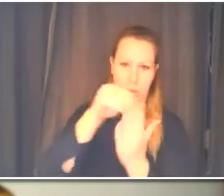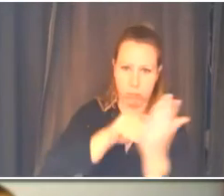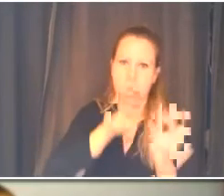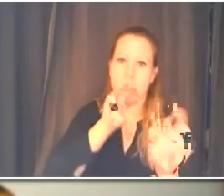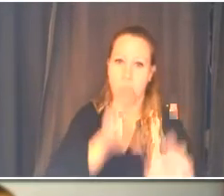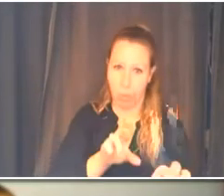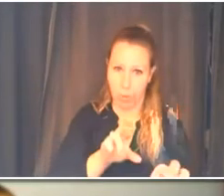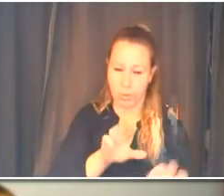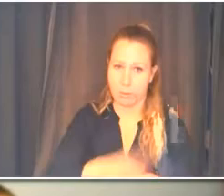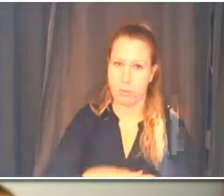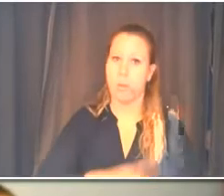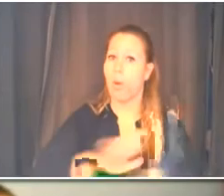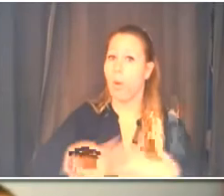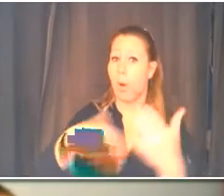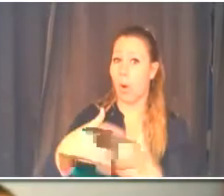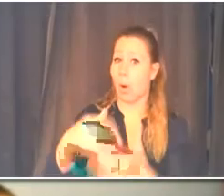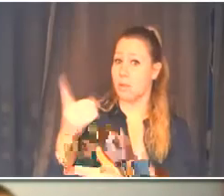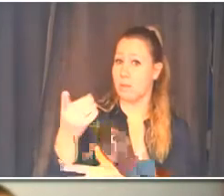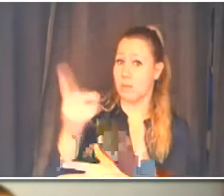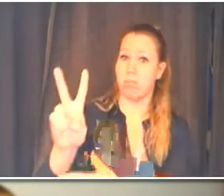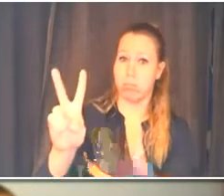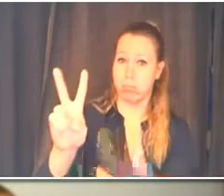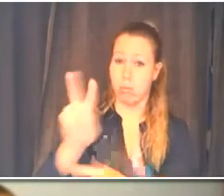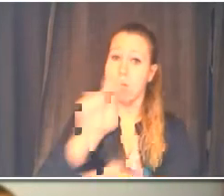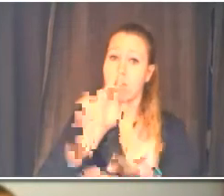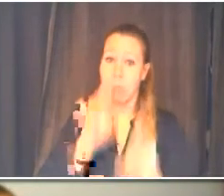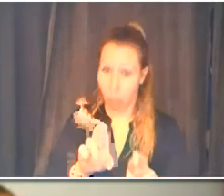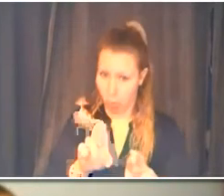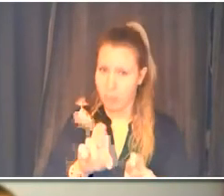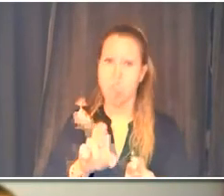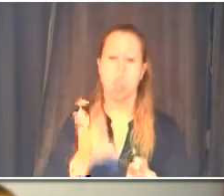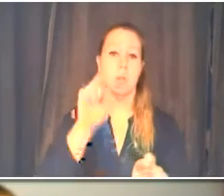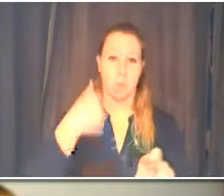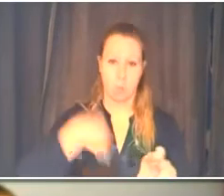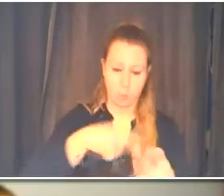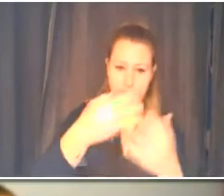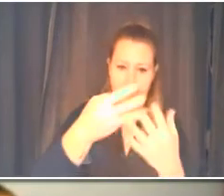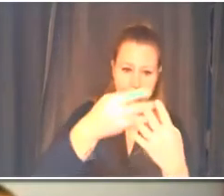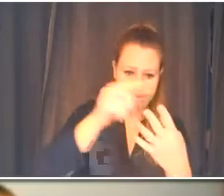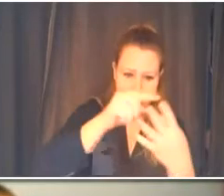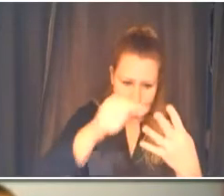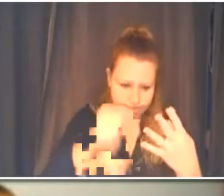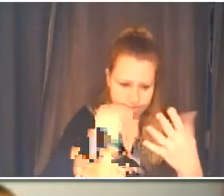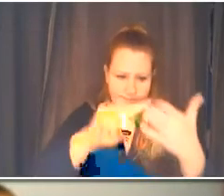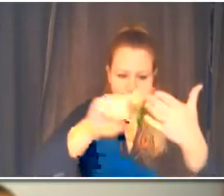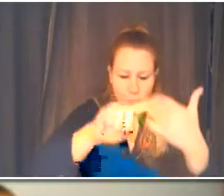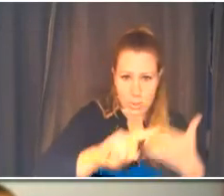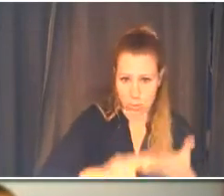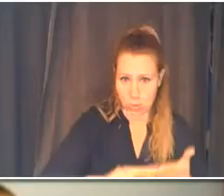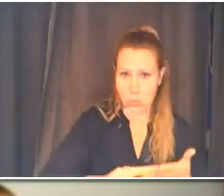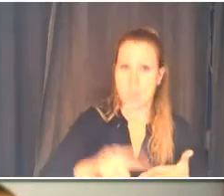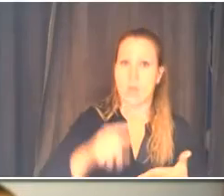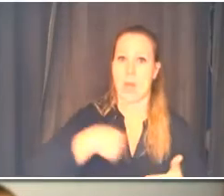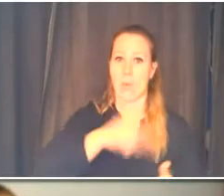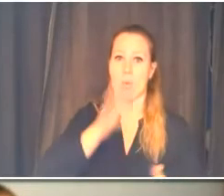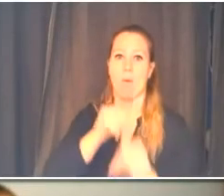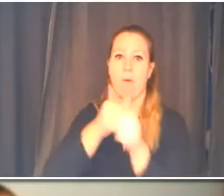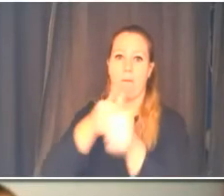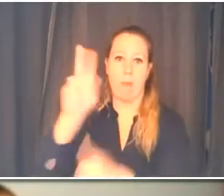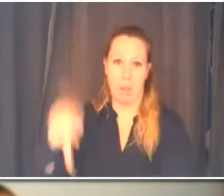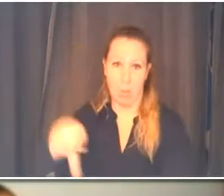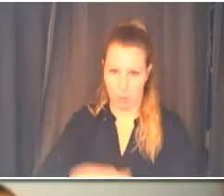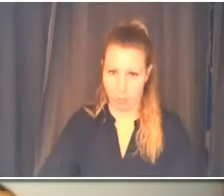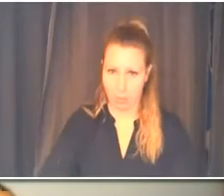Advocates of each respective Precinct and police service area my staff and I continue to closely monitor reported incidents of